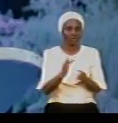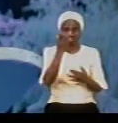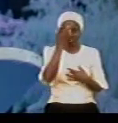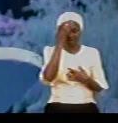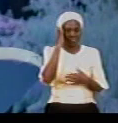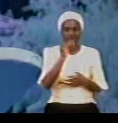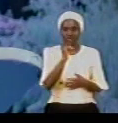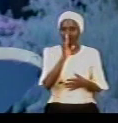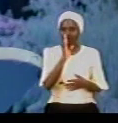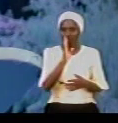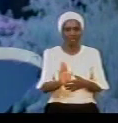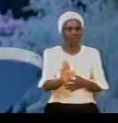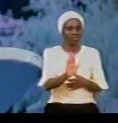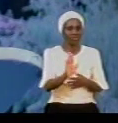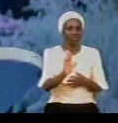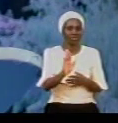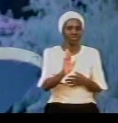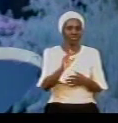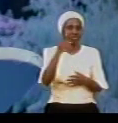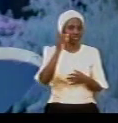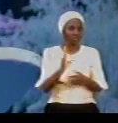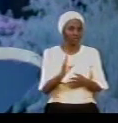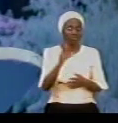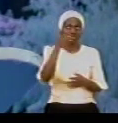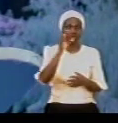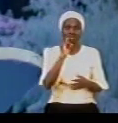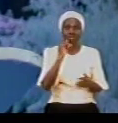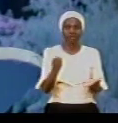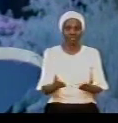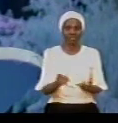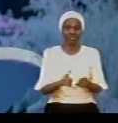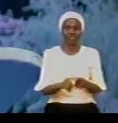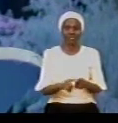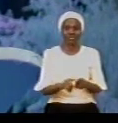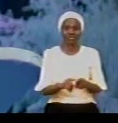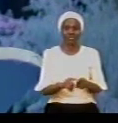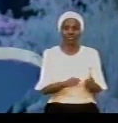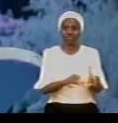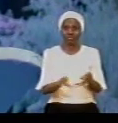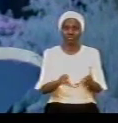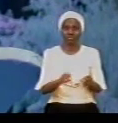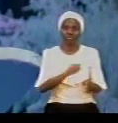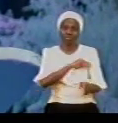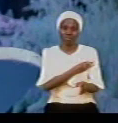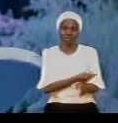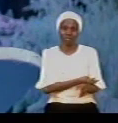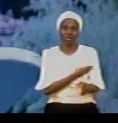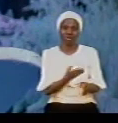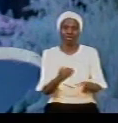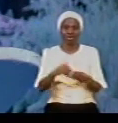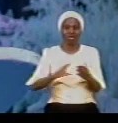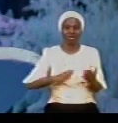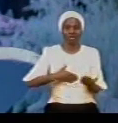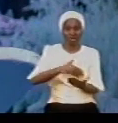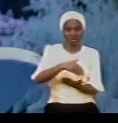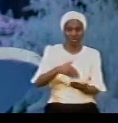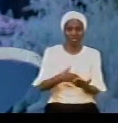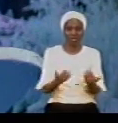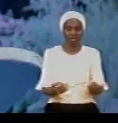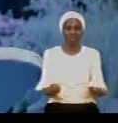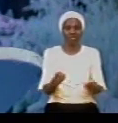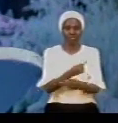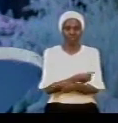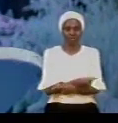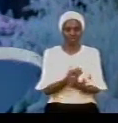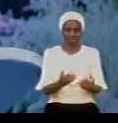mightily in our midst, even today. Let's pray together. Father, we thank you, Lord, for